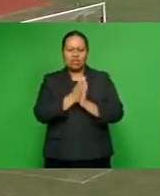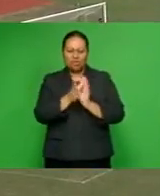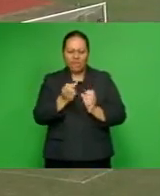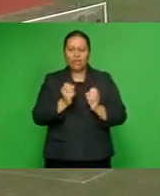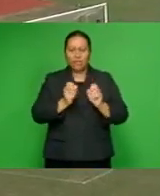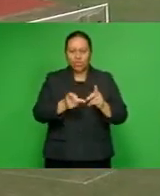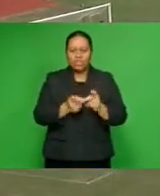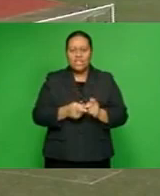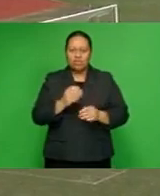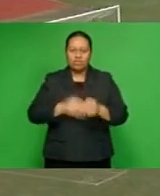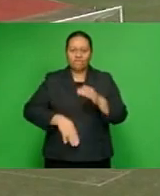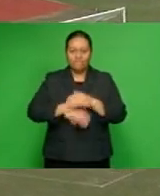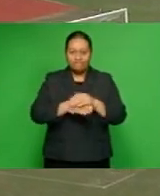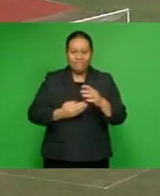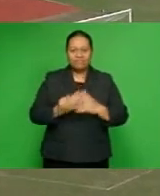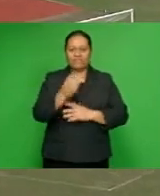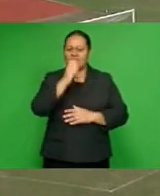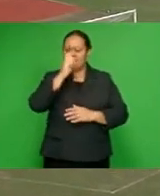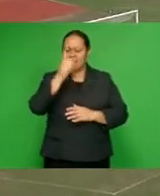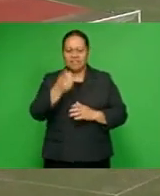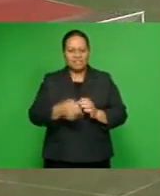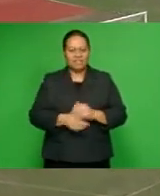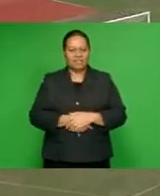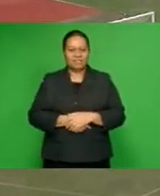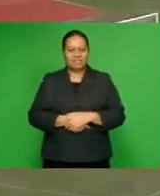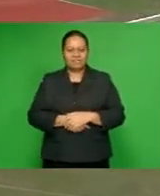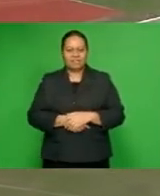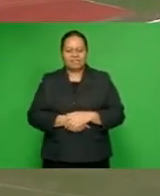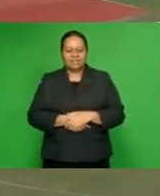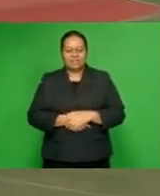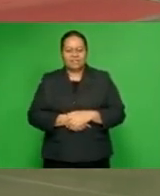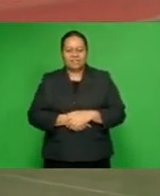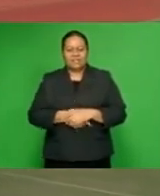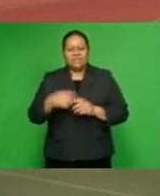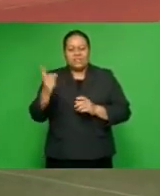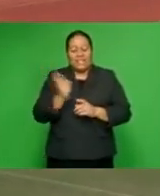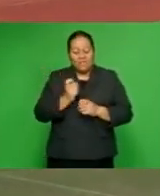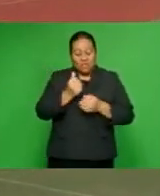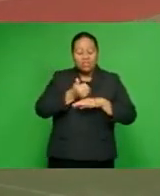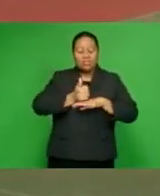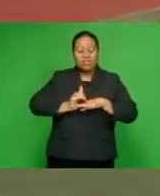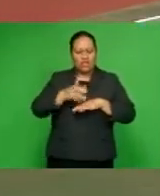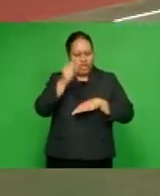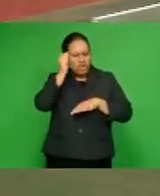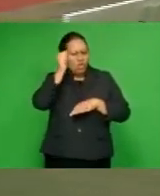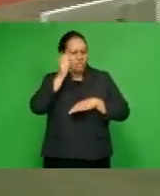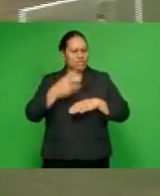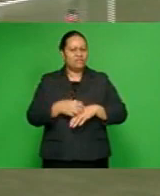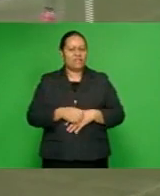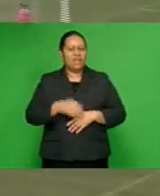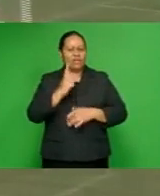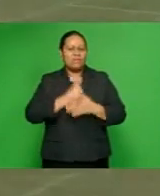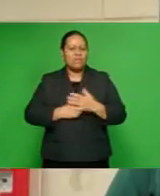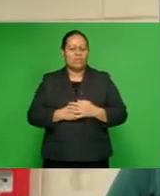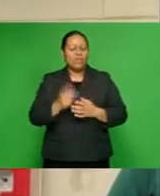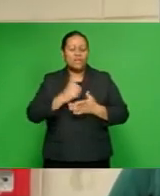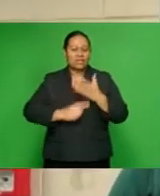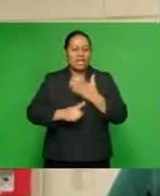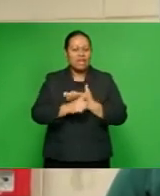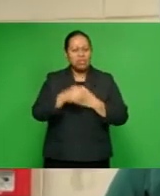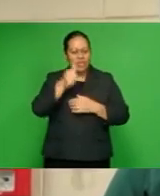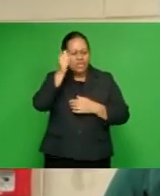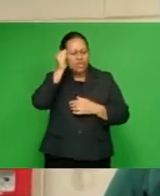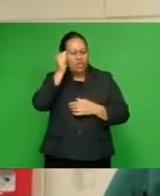with all attempts to the box proved unsuccessful. We came into the ground, we know our strength, and there were some loopholes around